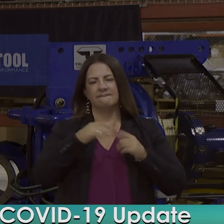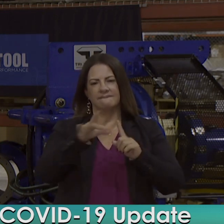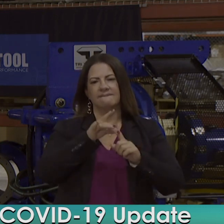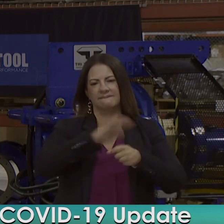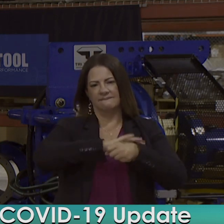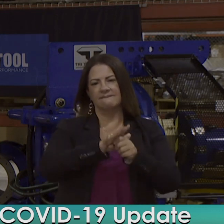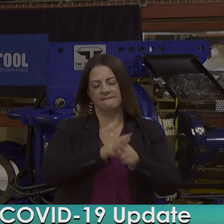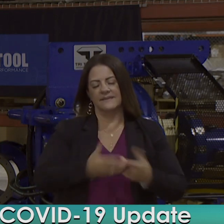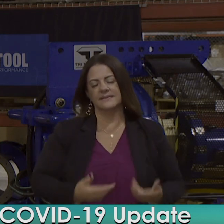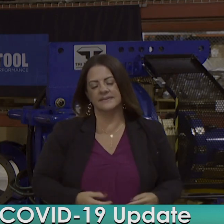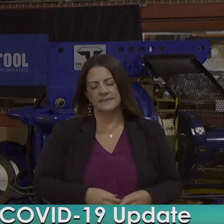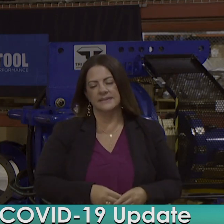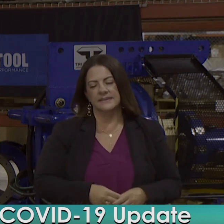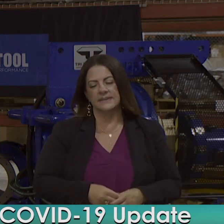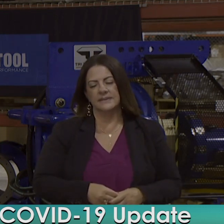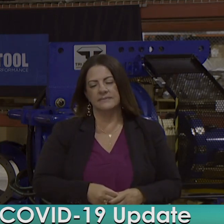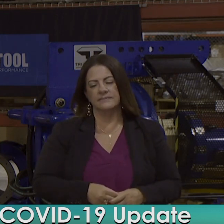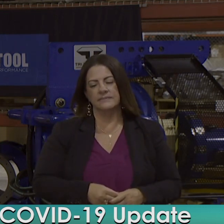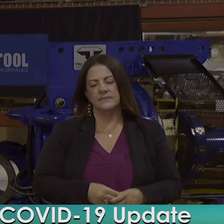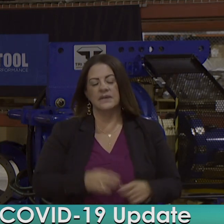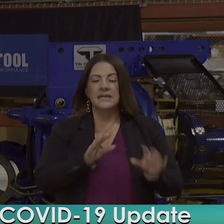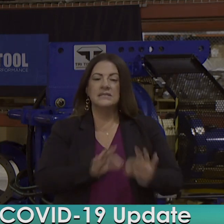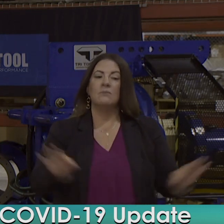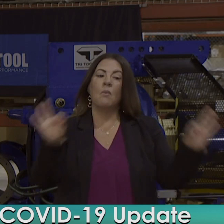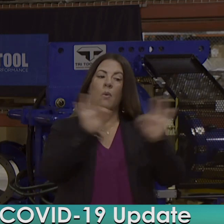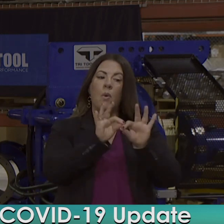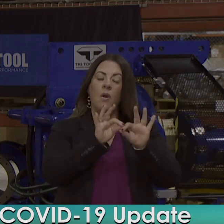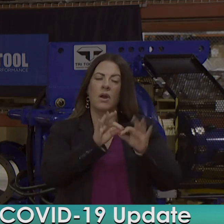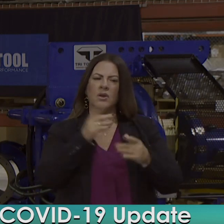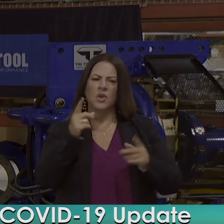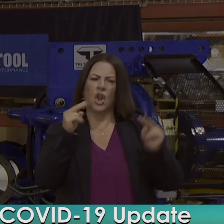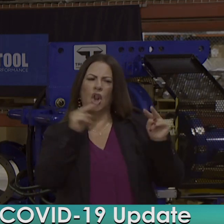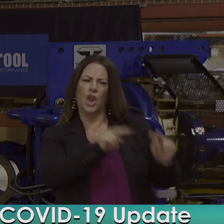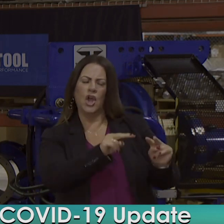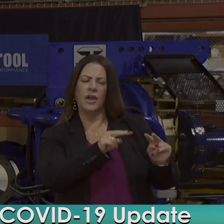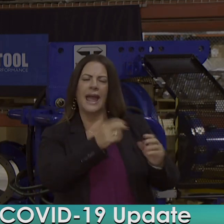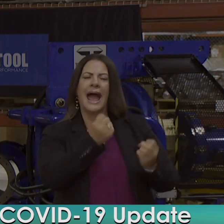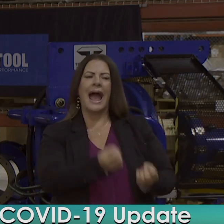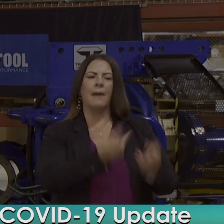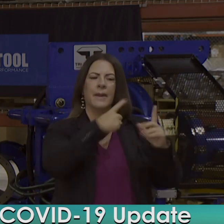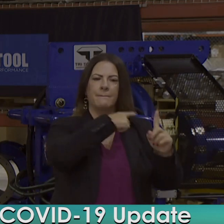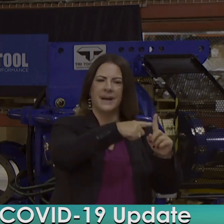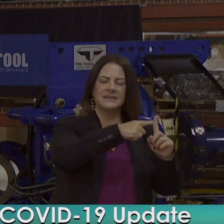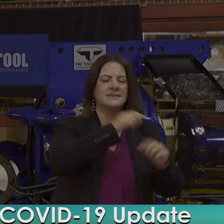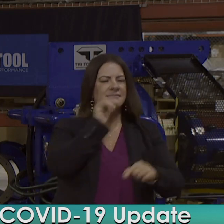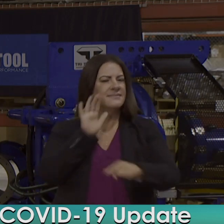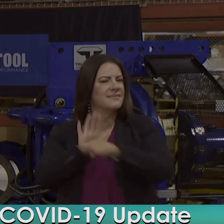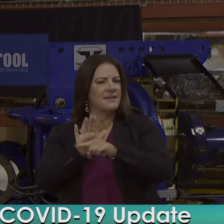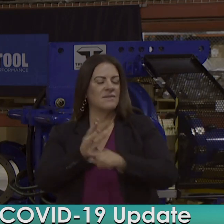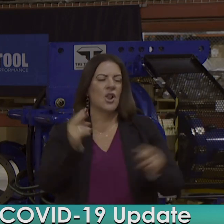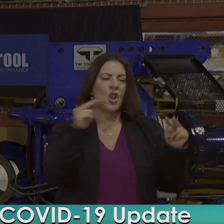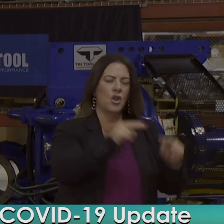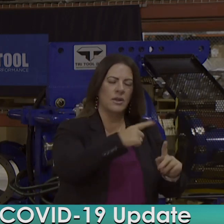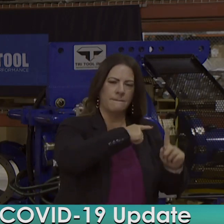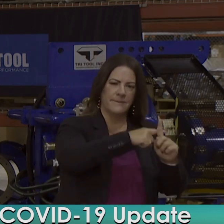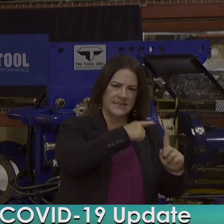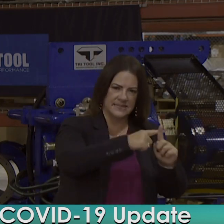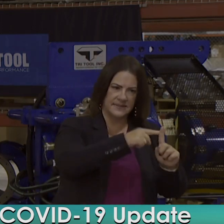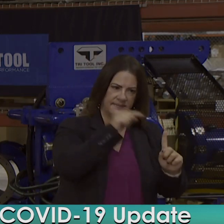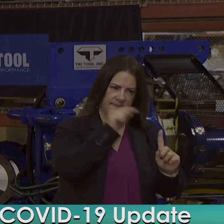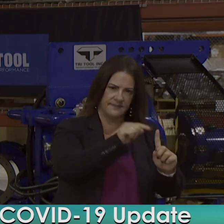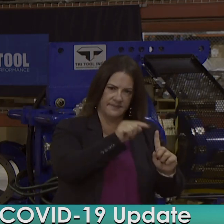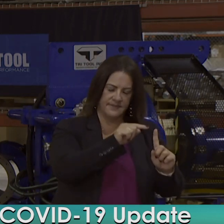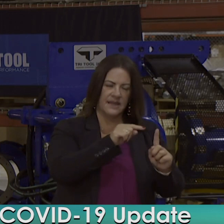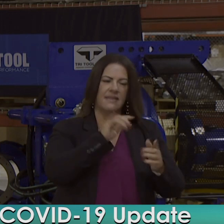It becomes, though, important that we look at positivity rates. That's the percentage of those that we test that test positive